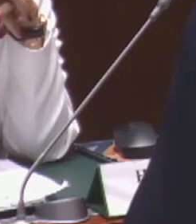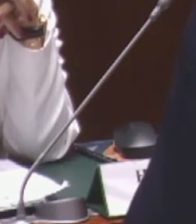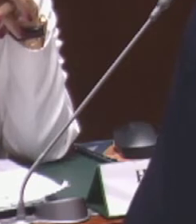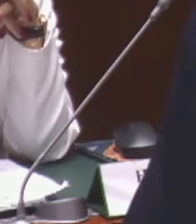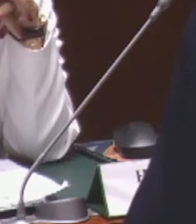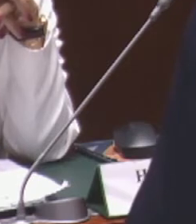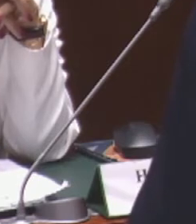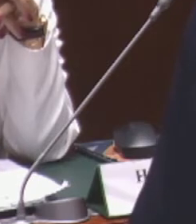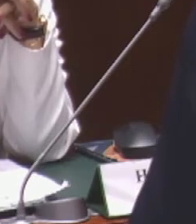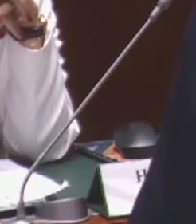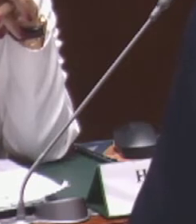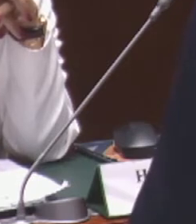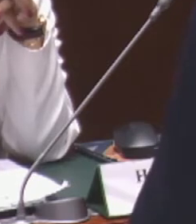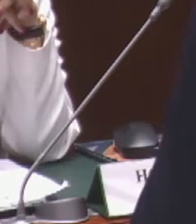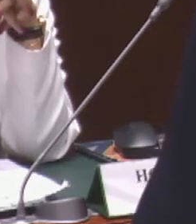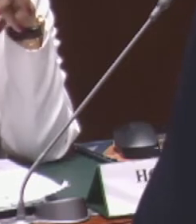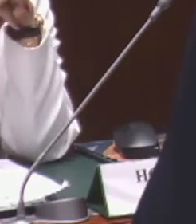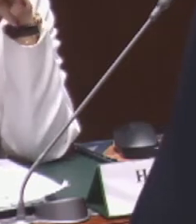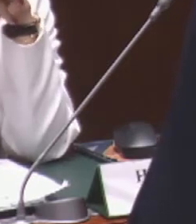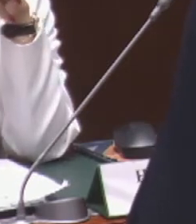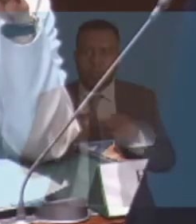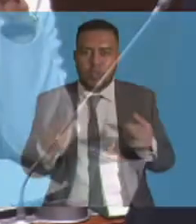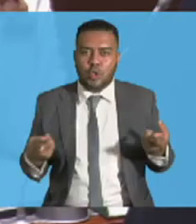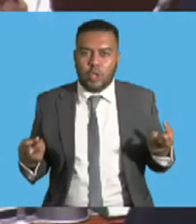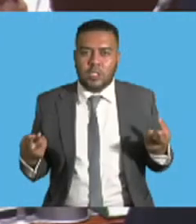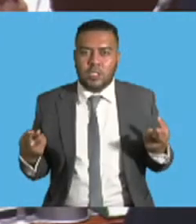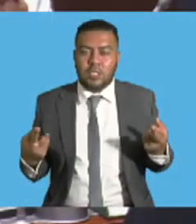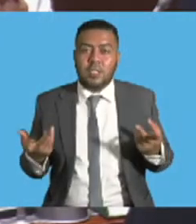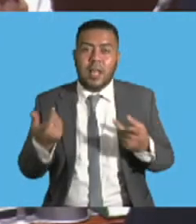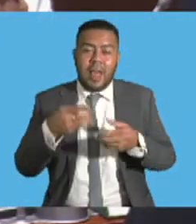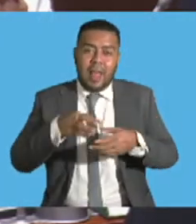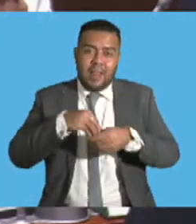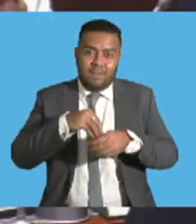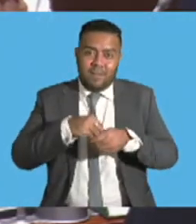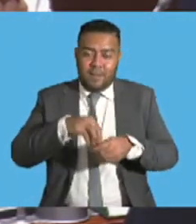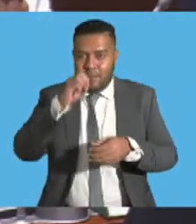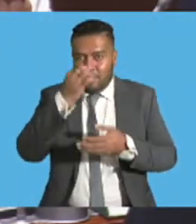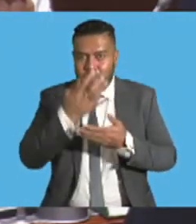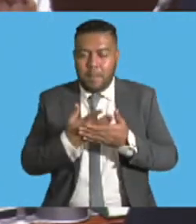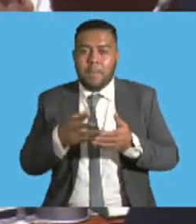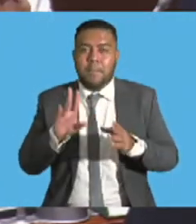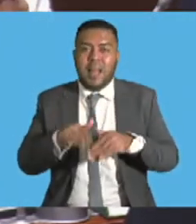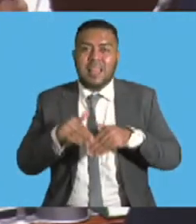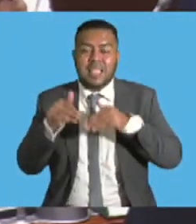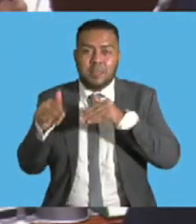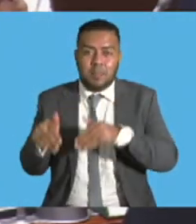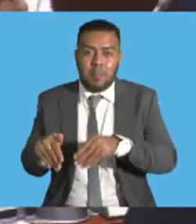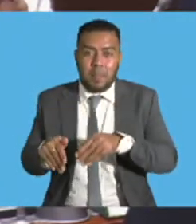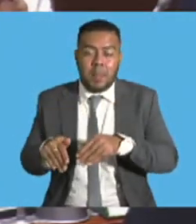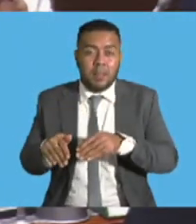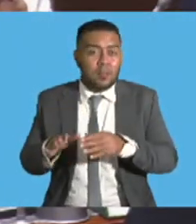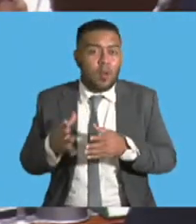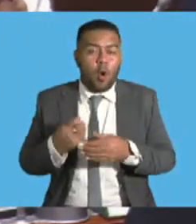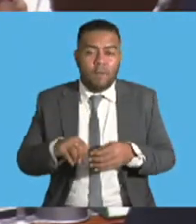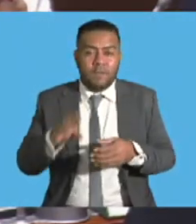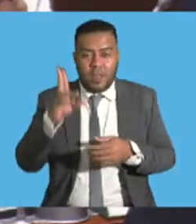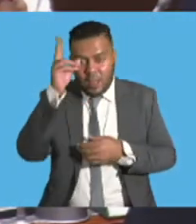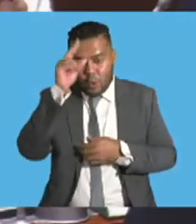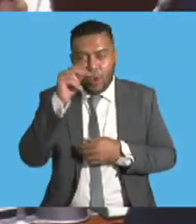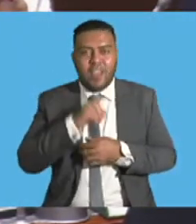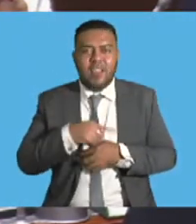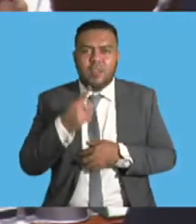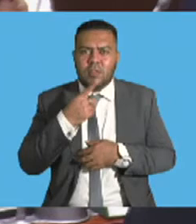natural resources. Also to ensure the effective participation of the iTaukei resource owners in the RED